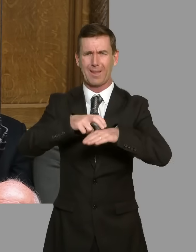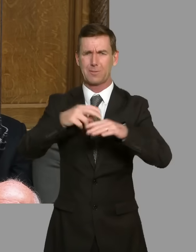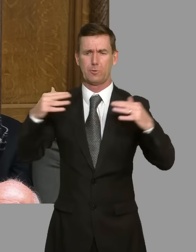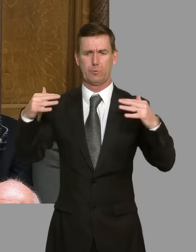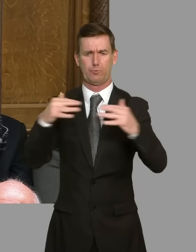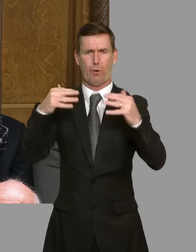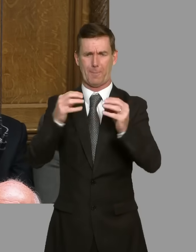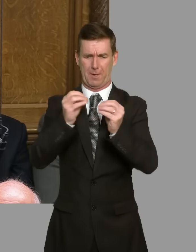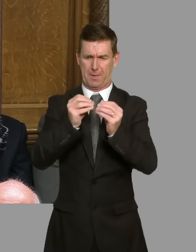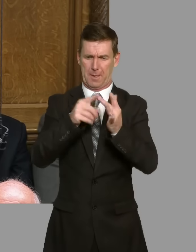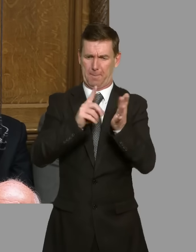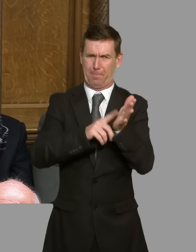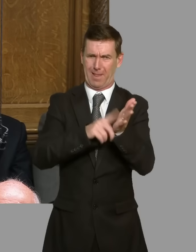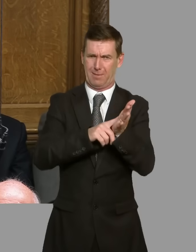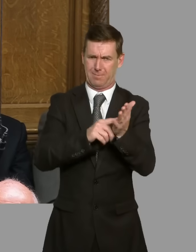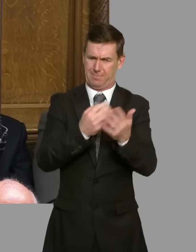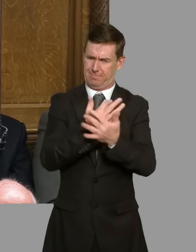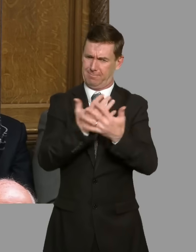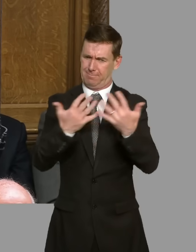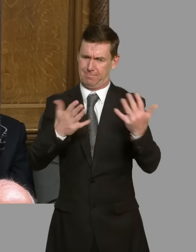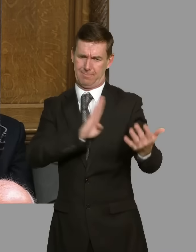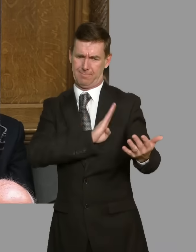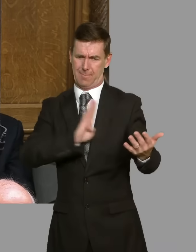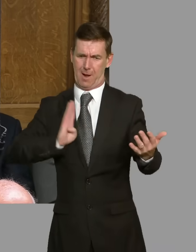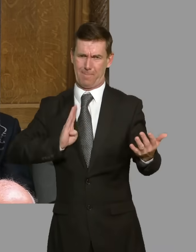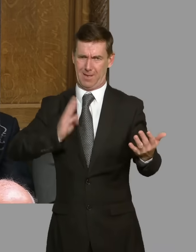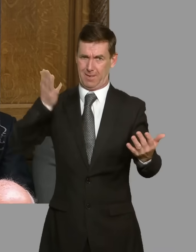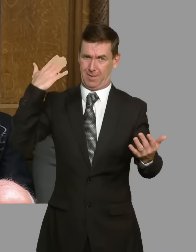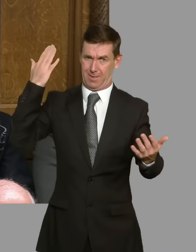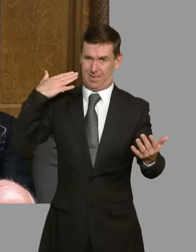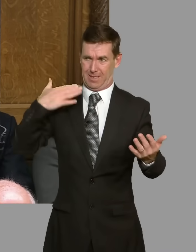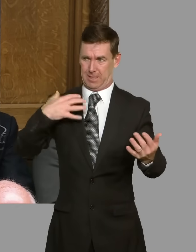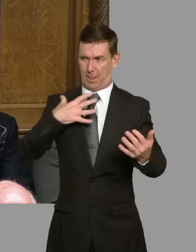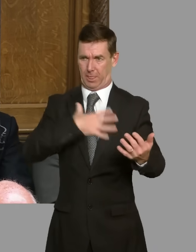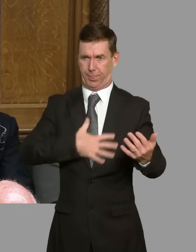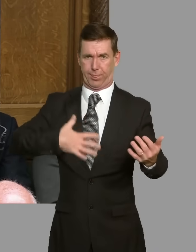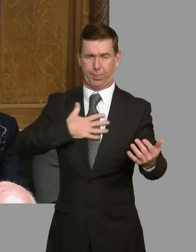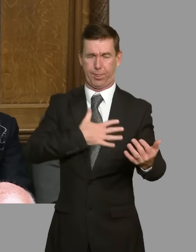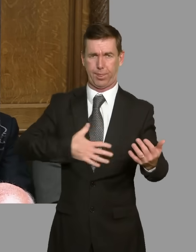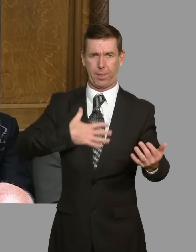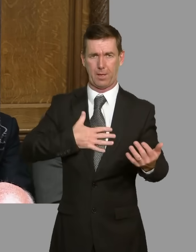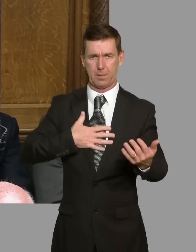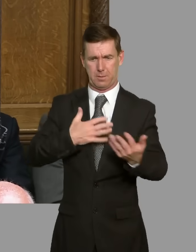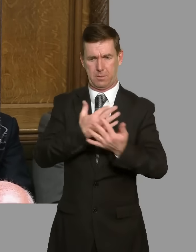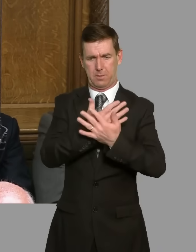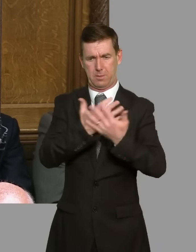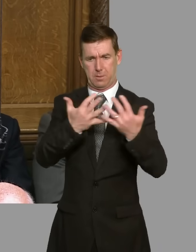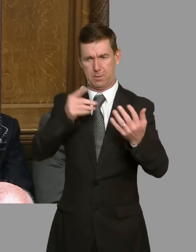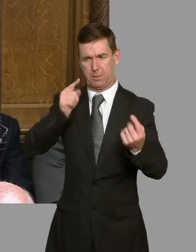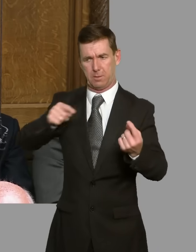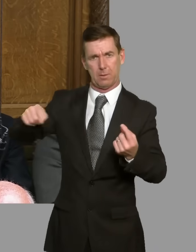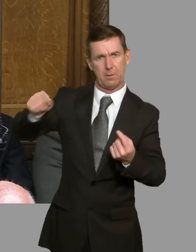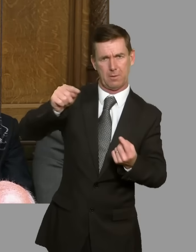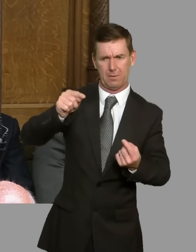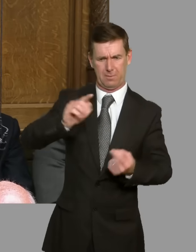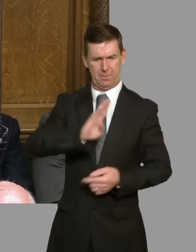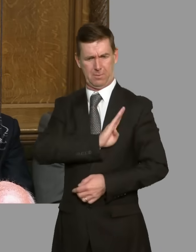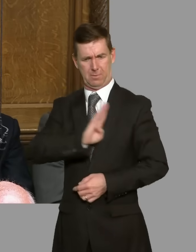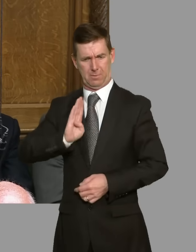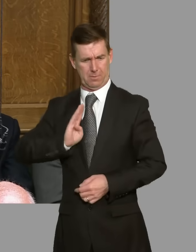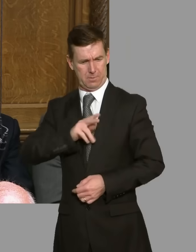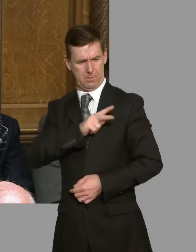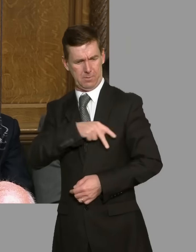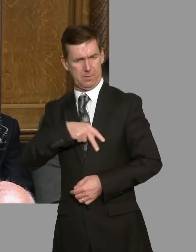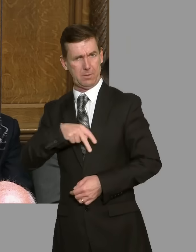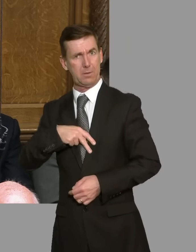who stand up for and speak out for the interests of those who defend our nation. And they have read the 6